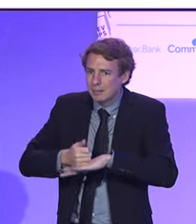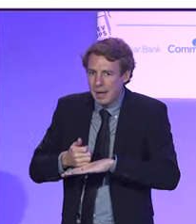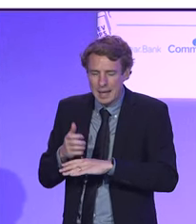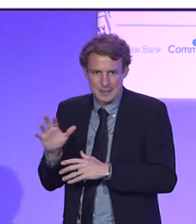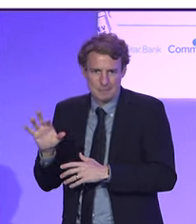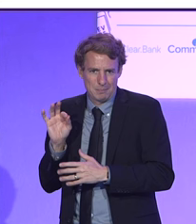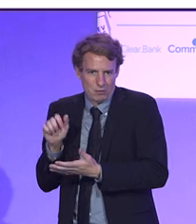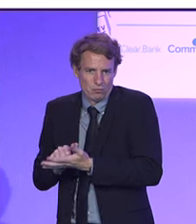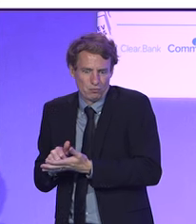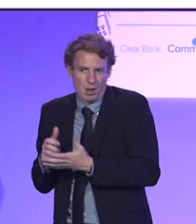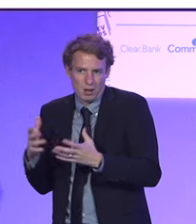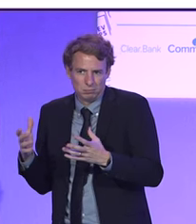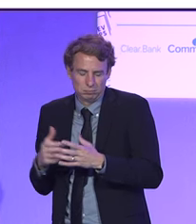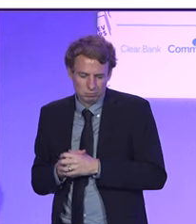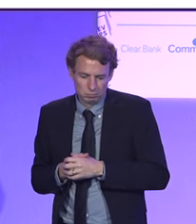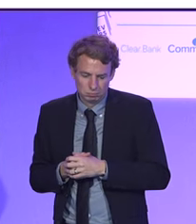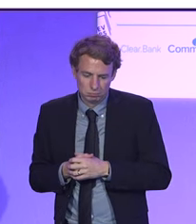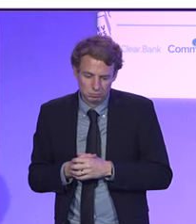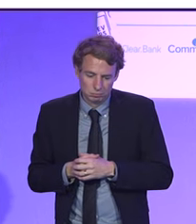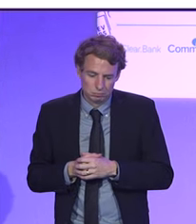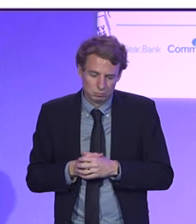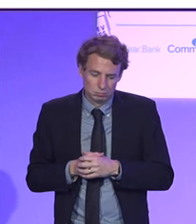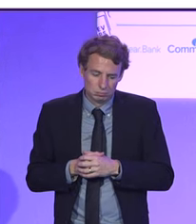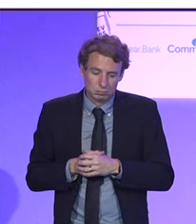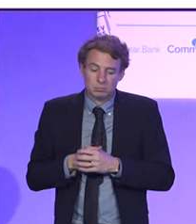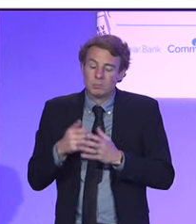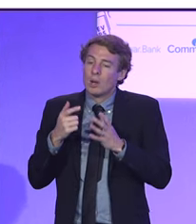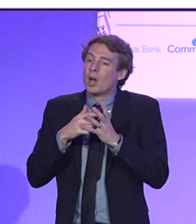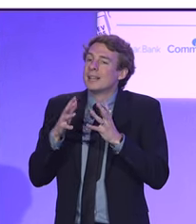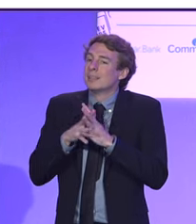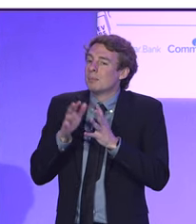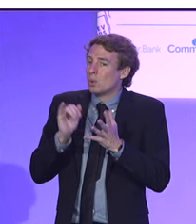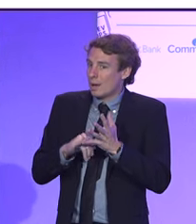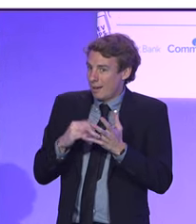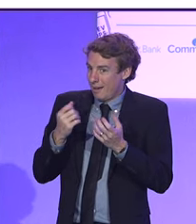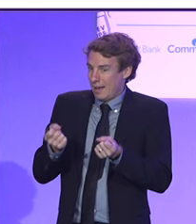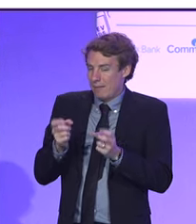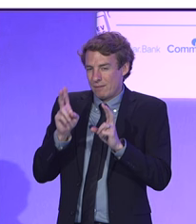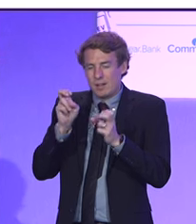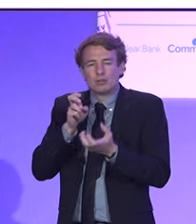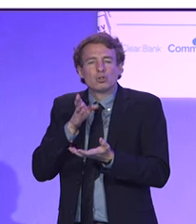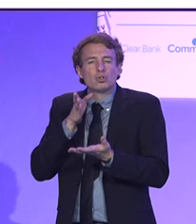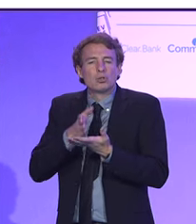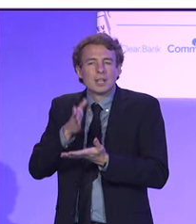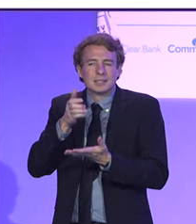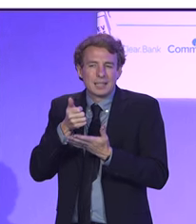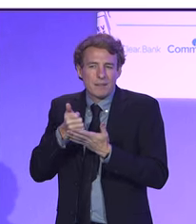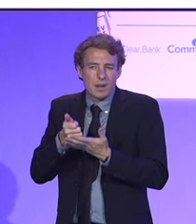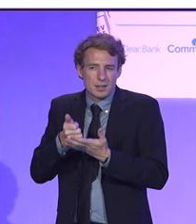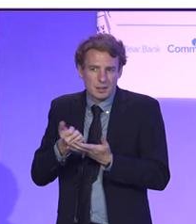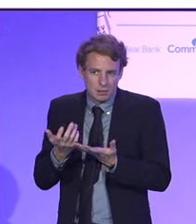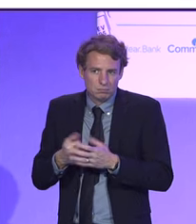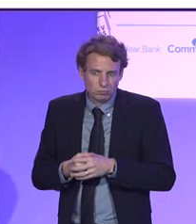example. If you use, in AWS, there is a service called Trusted Advisor, which will tell you if